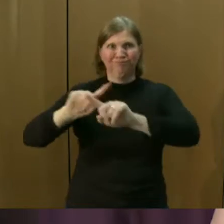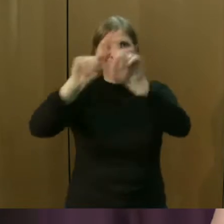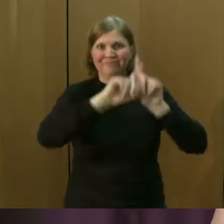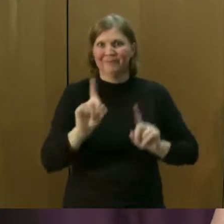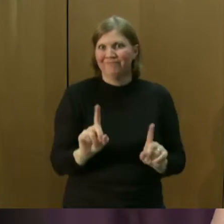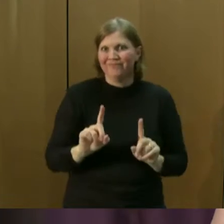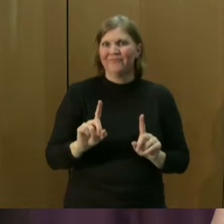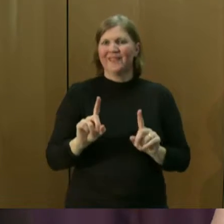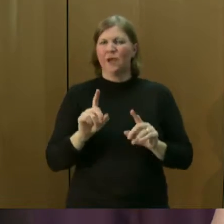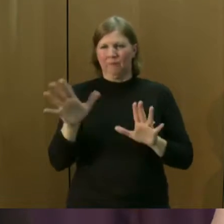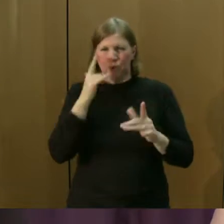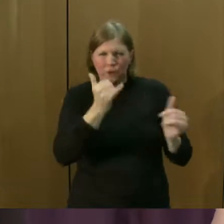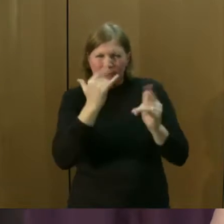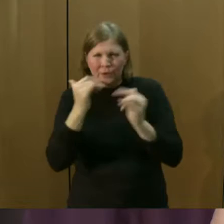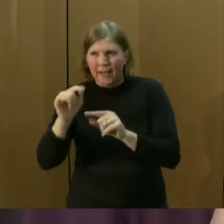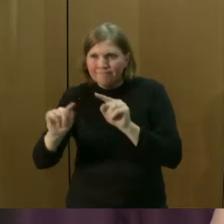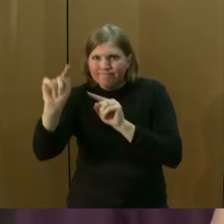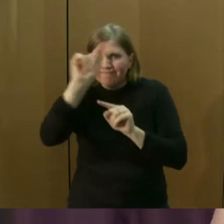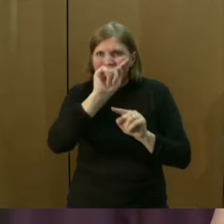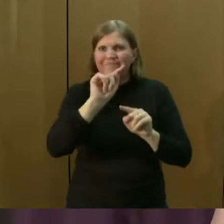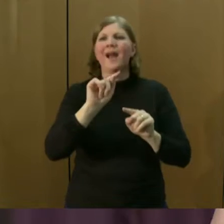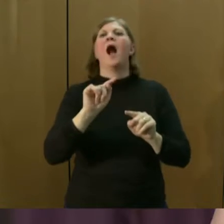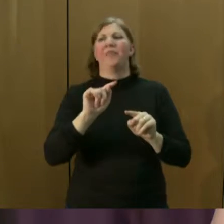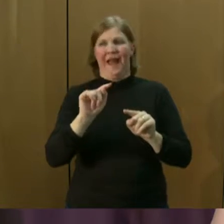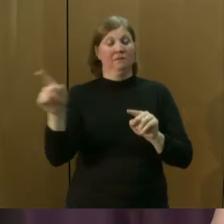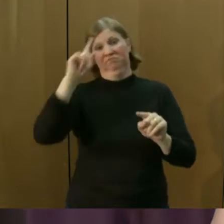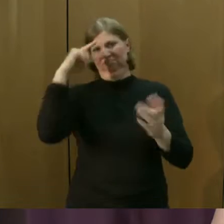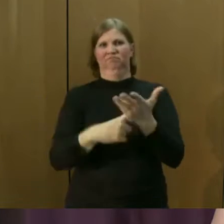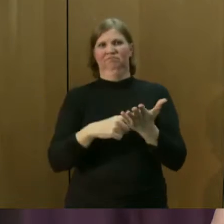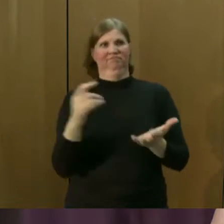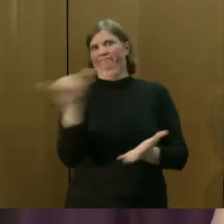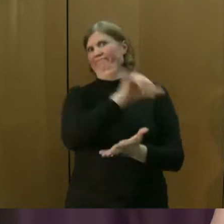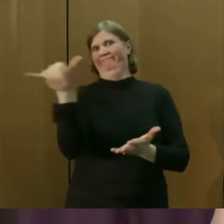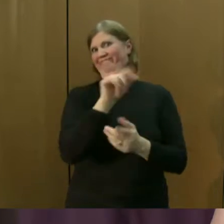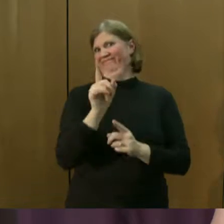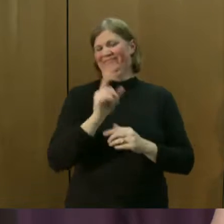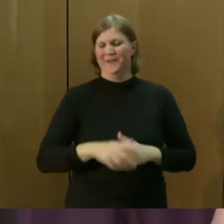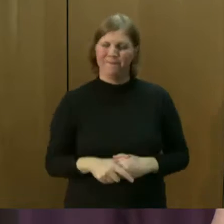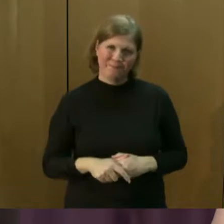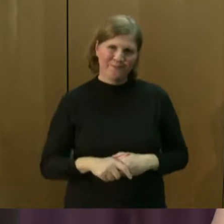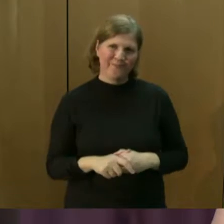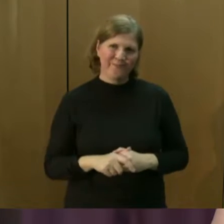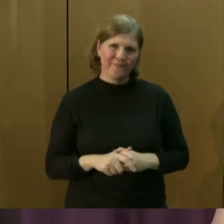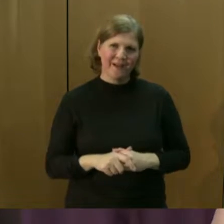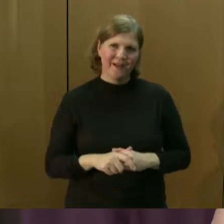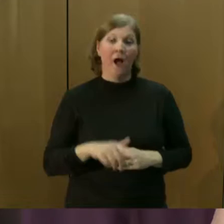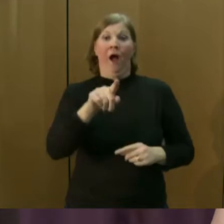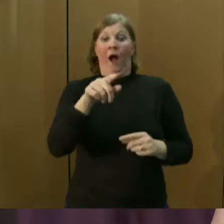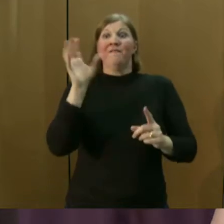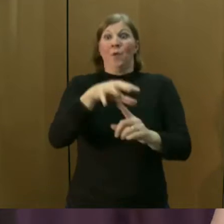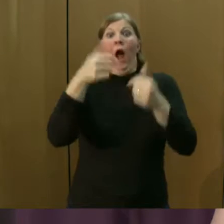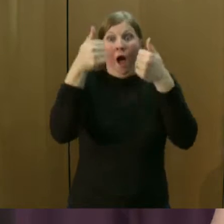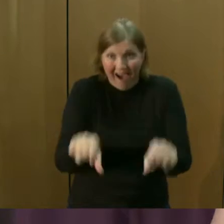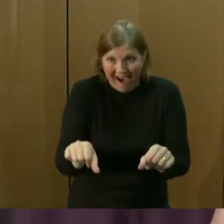is going to be right for you and your show. Once you've found a venue and you definitely know you're coming to Edinburgh, the next stage is